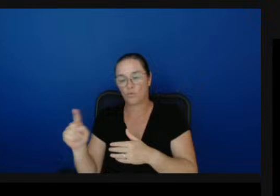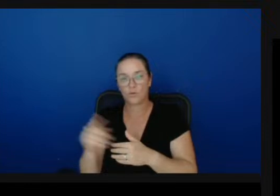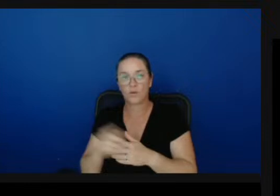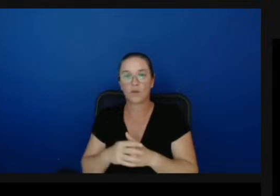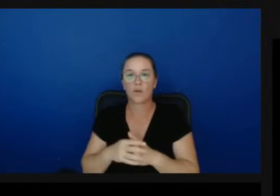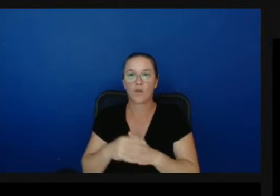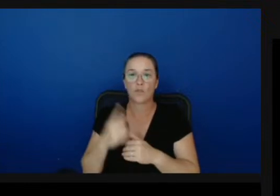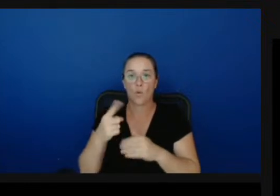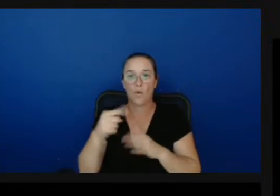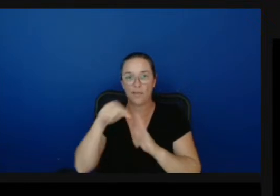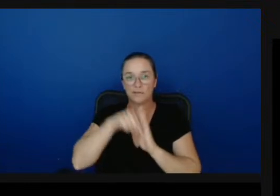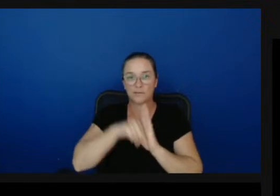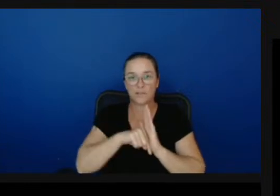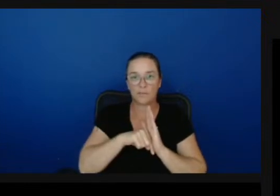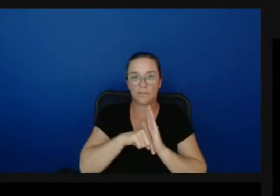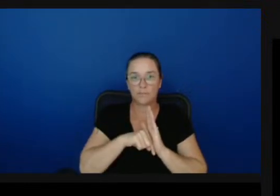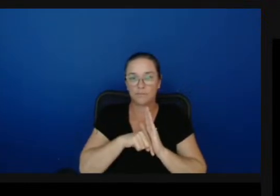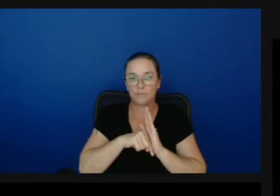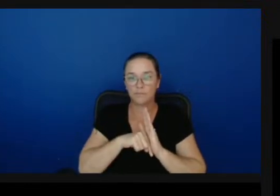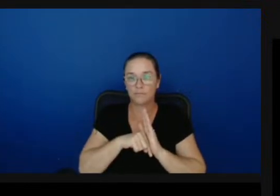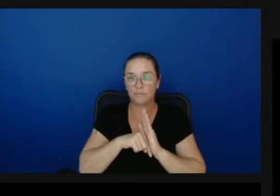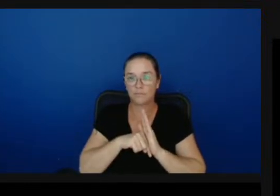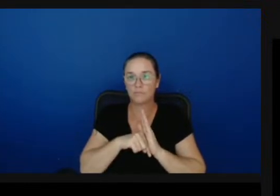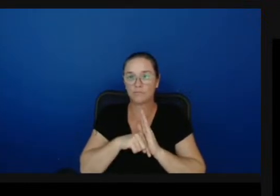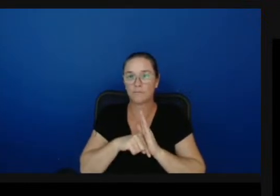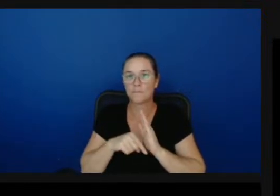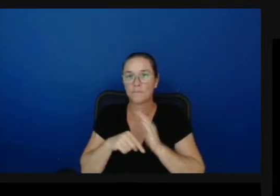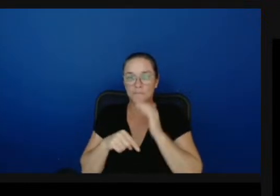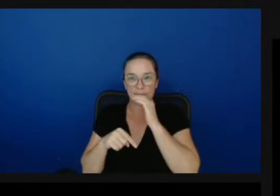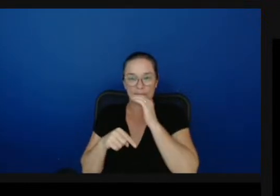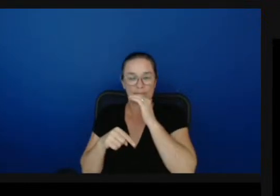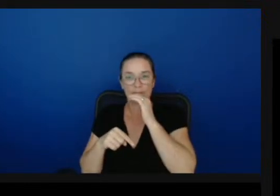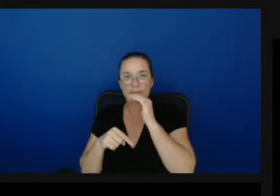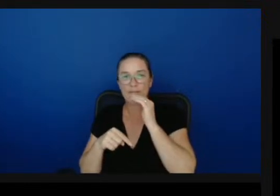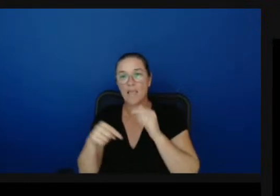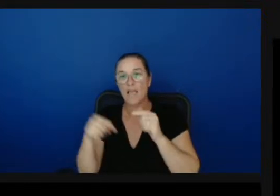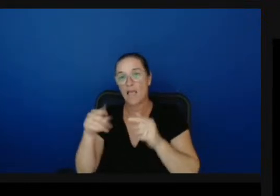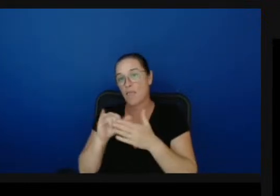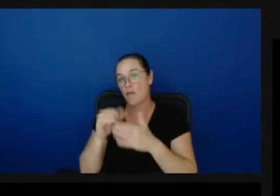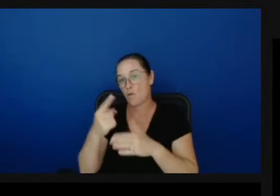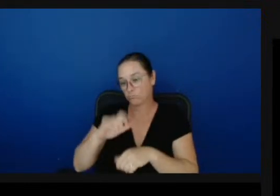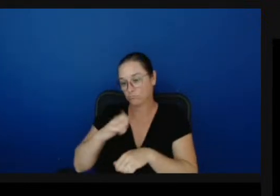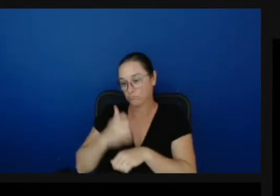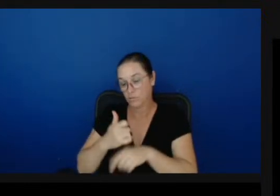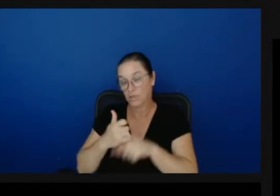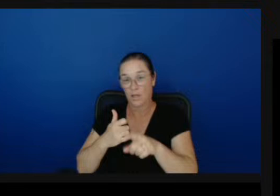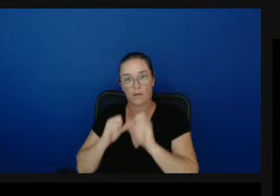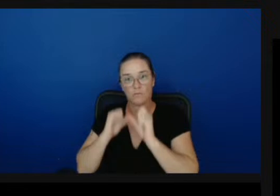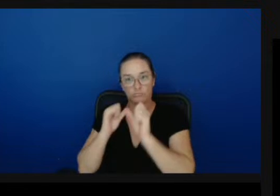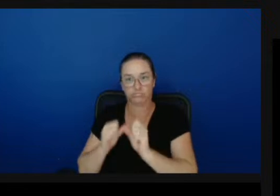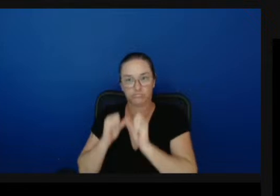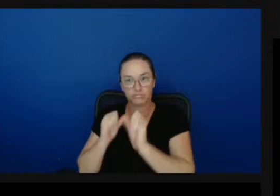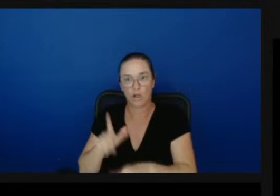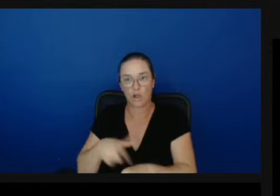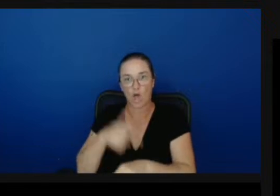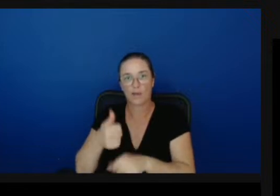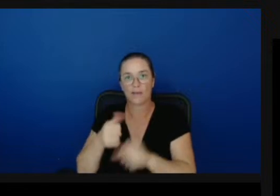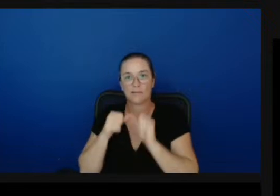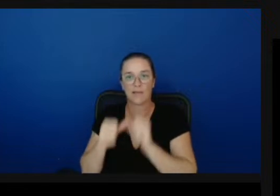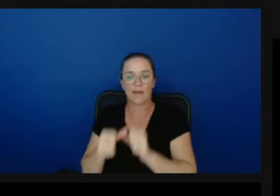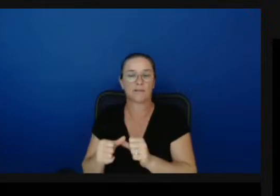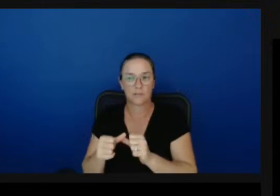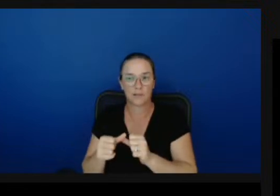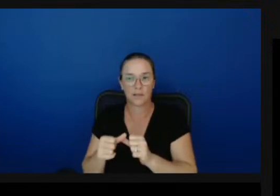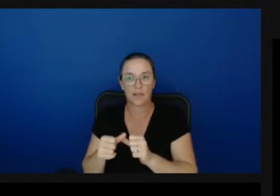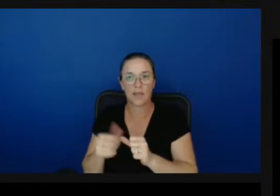depth it seems to be the most well-established, longest lasting one. At various points in time in the volcano's history, there have